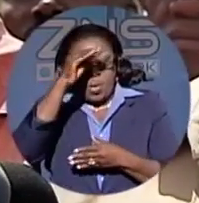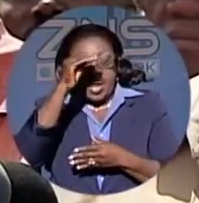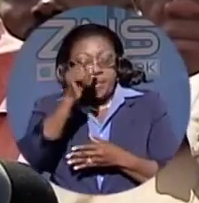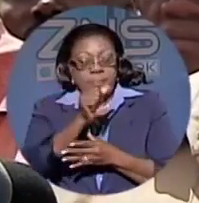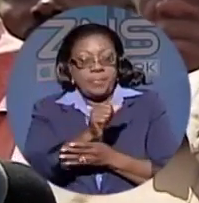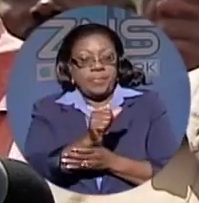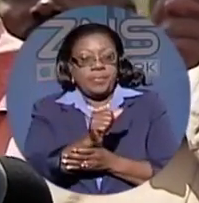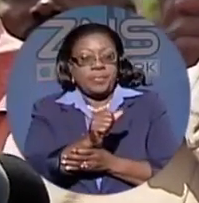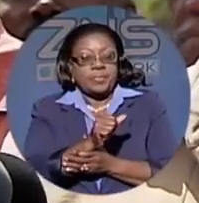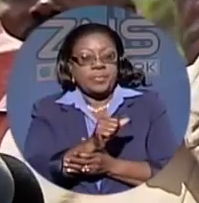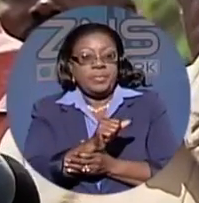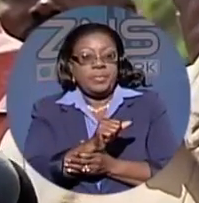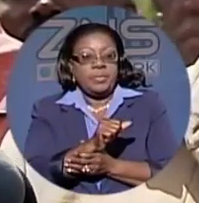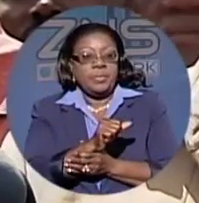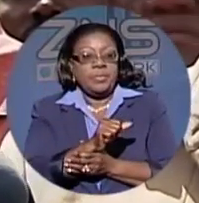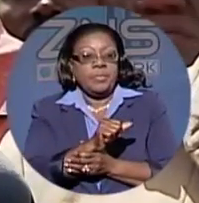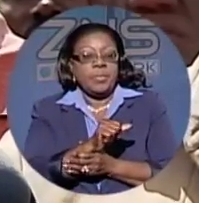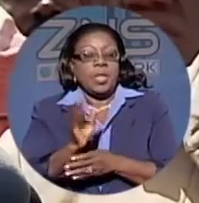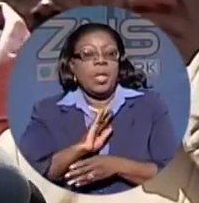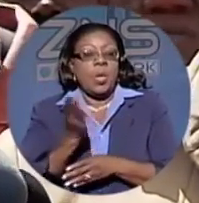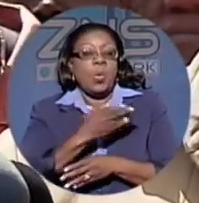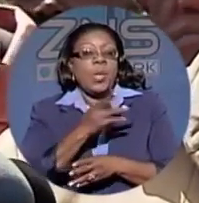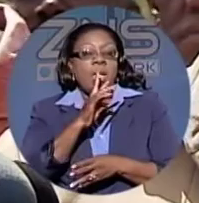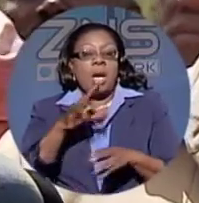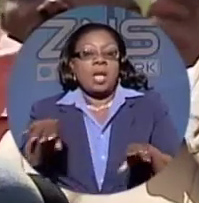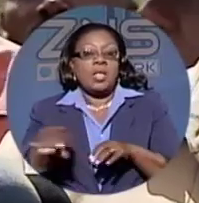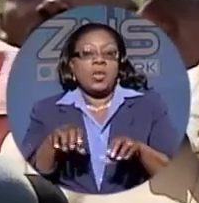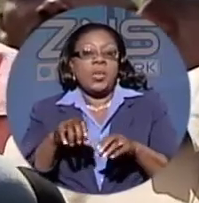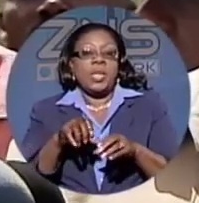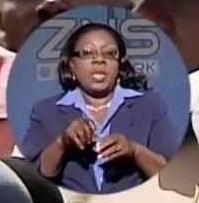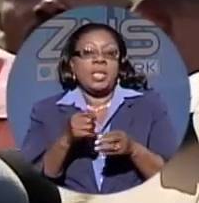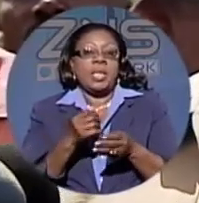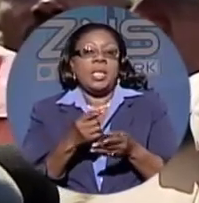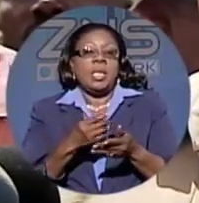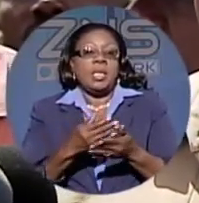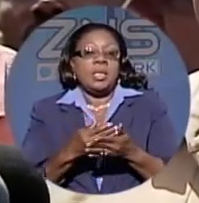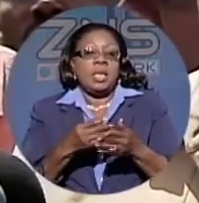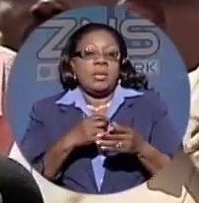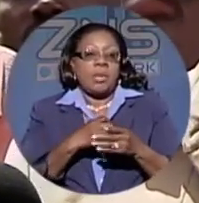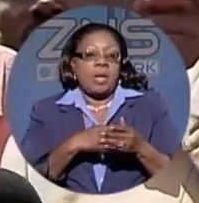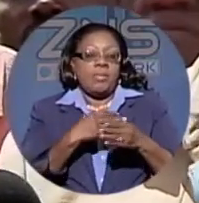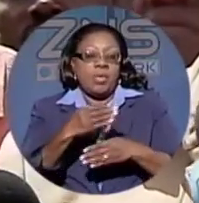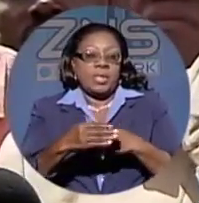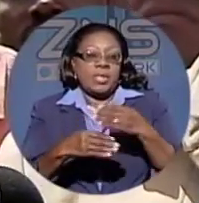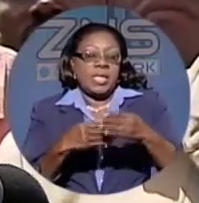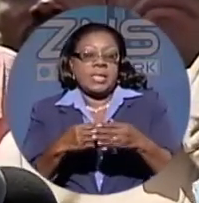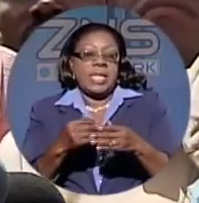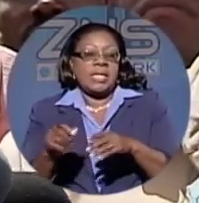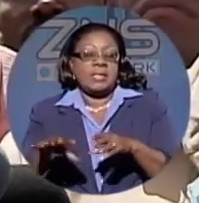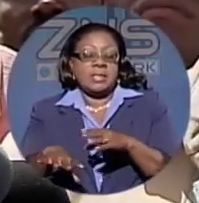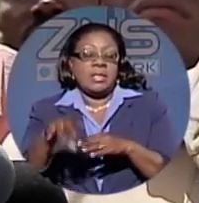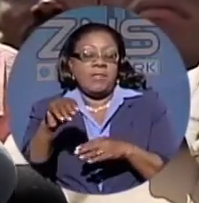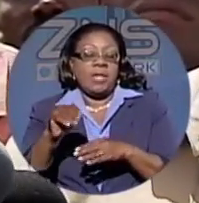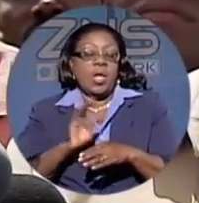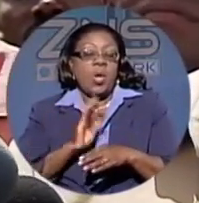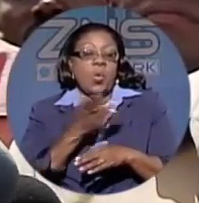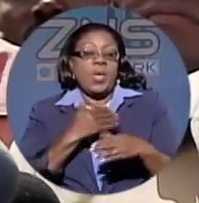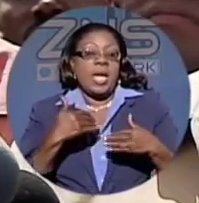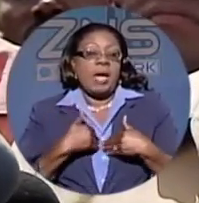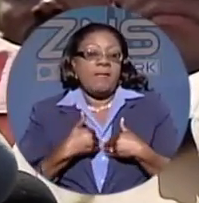child. We are doing due diligence as a result of the discovery. We have, as I speak to